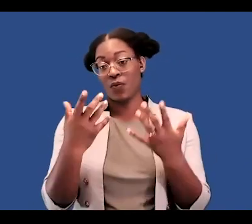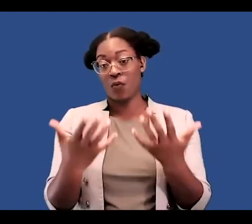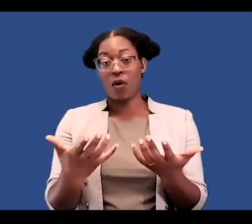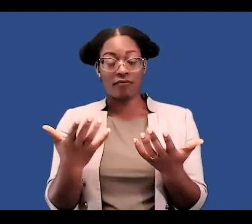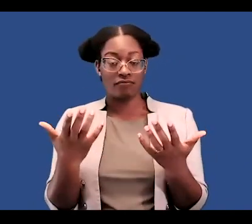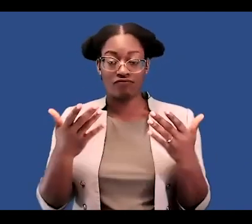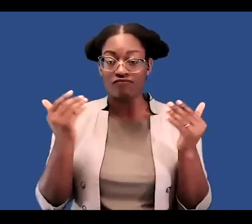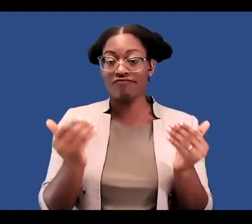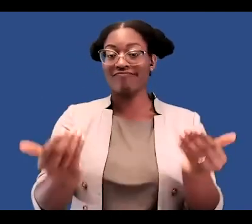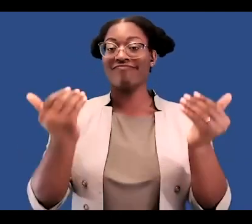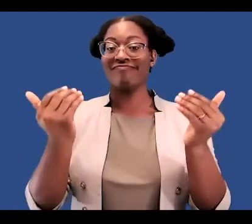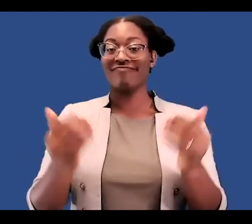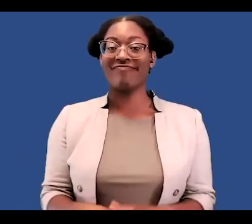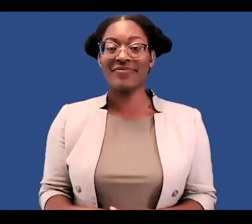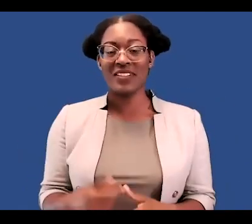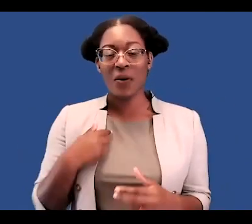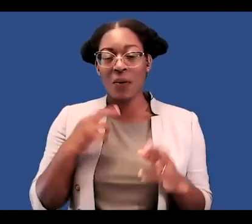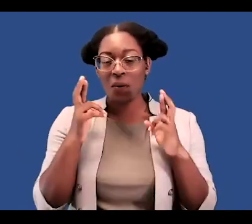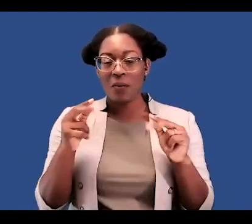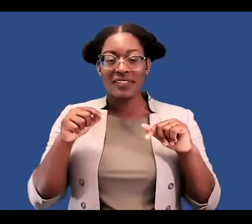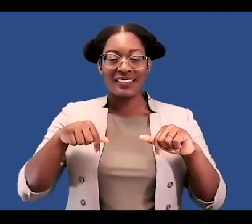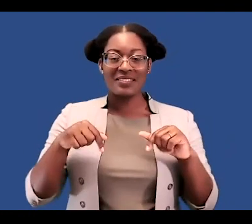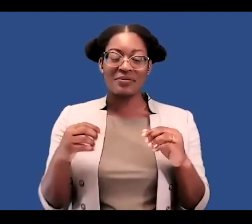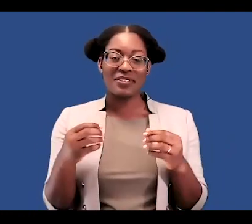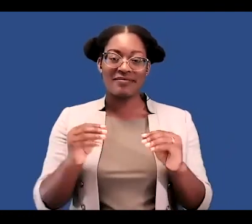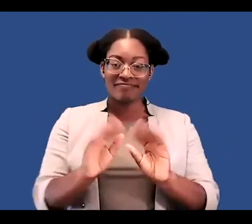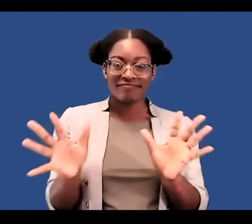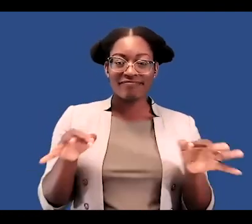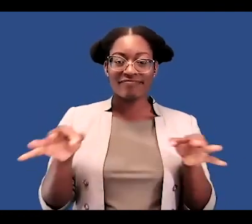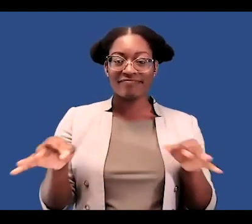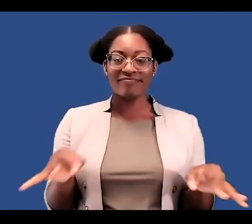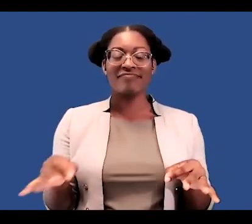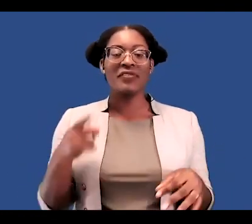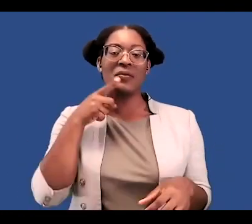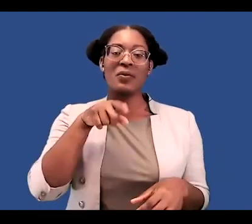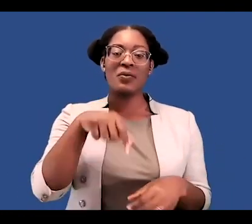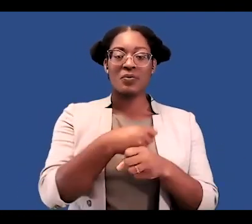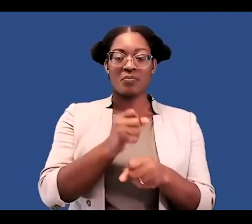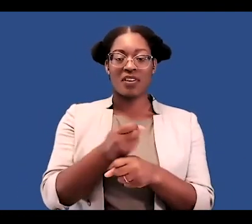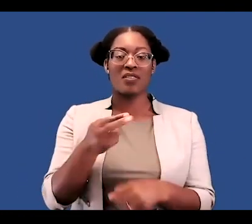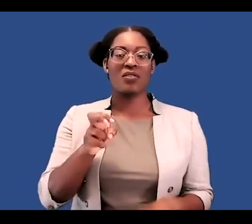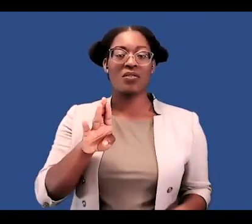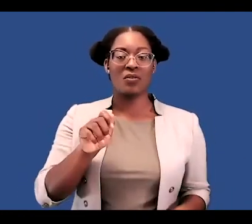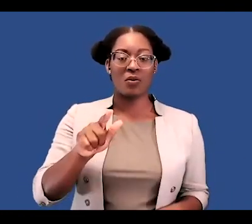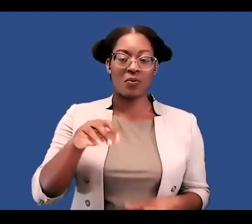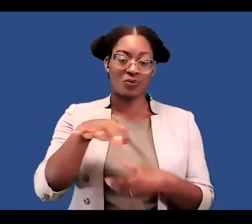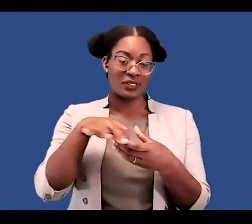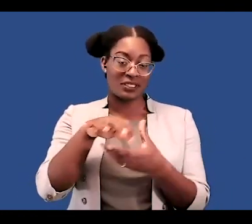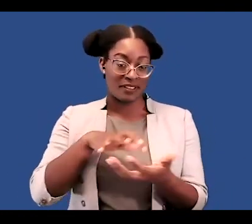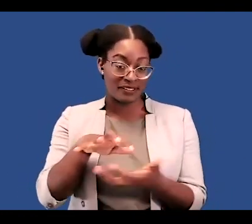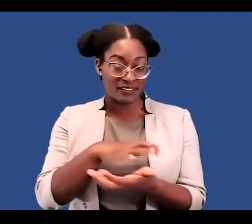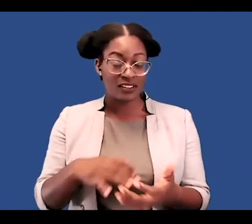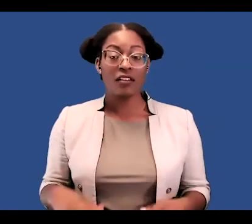was thorough enough for you to understand how to make tea blends. It's like I said, it's not that hard. Keep in mind where you're sourcing